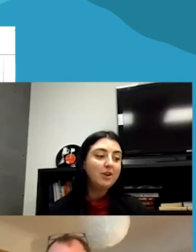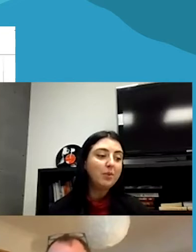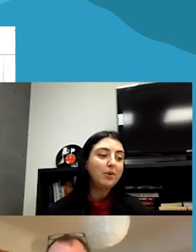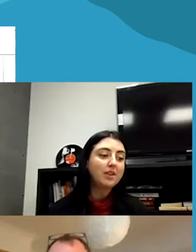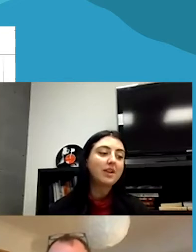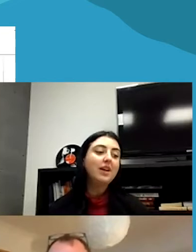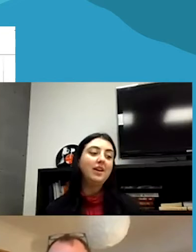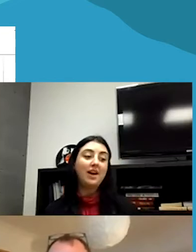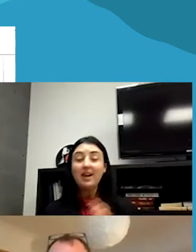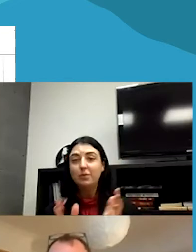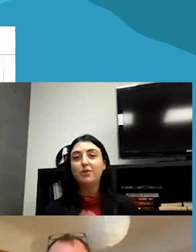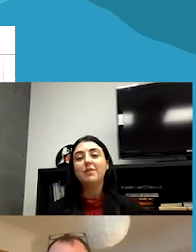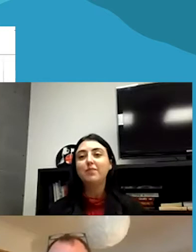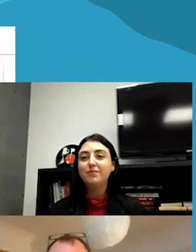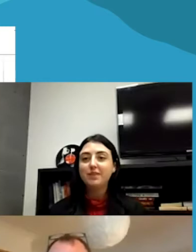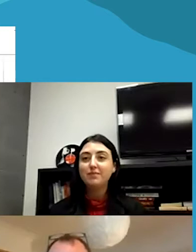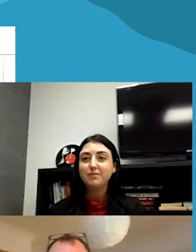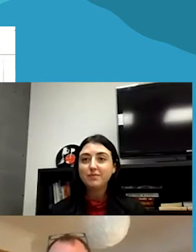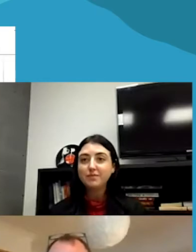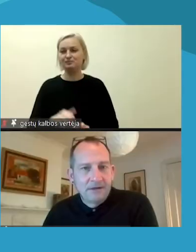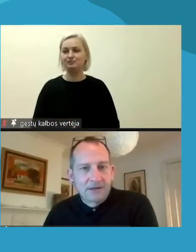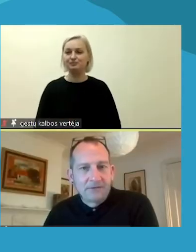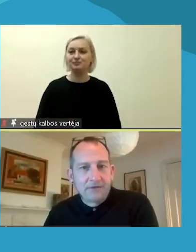going to speak about racist incidents.